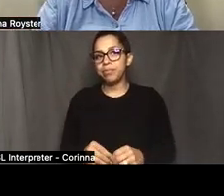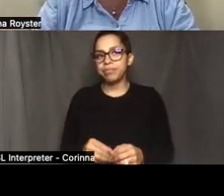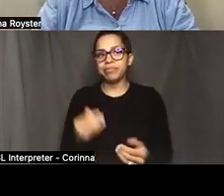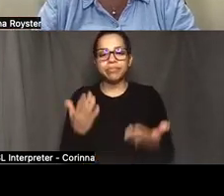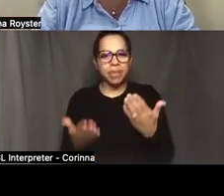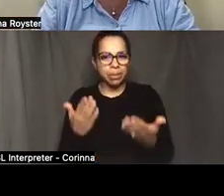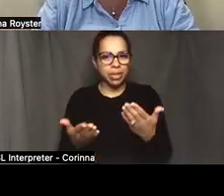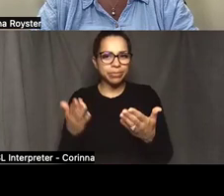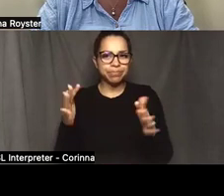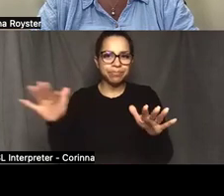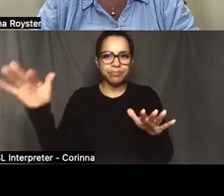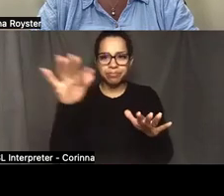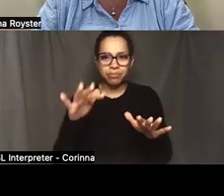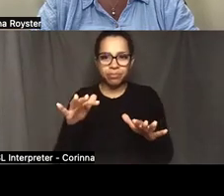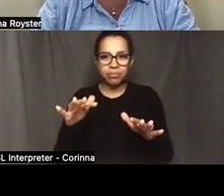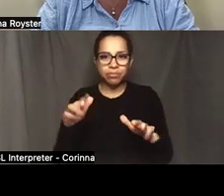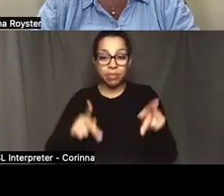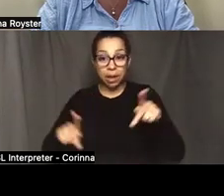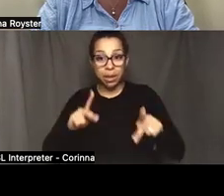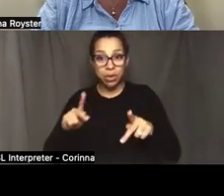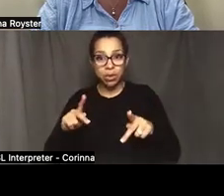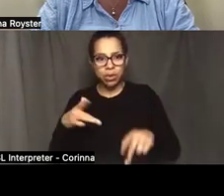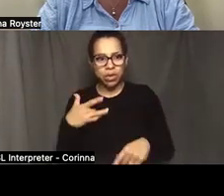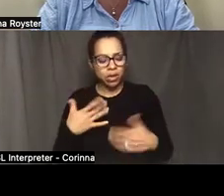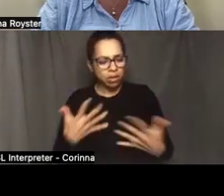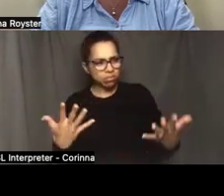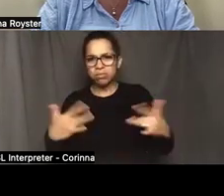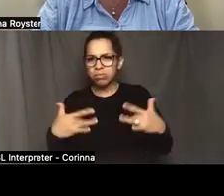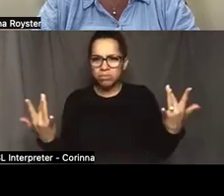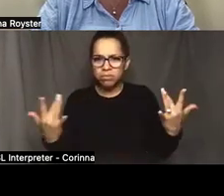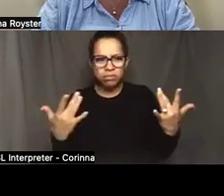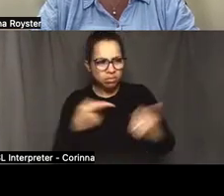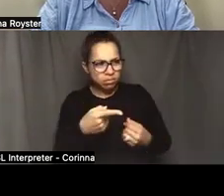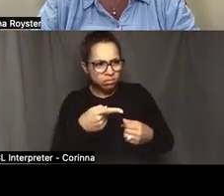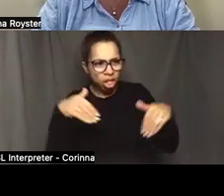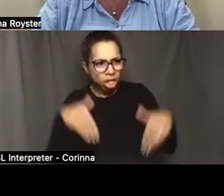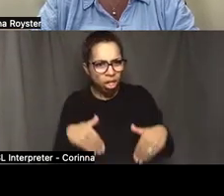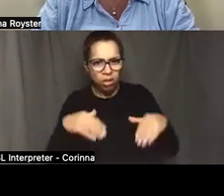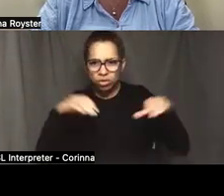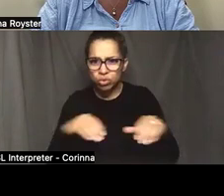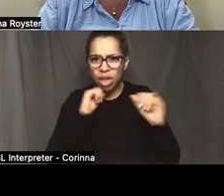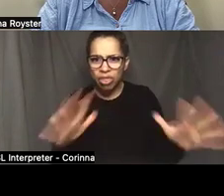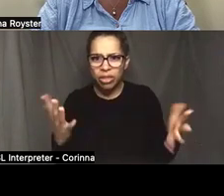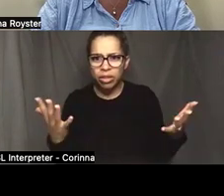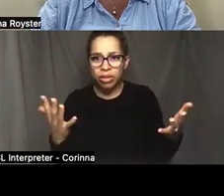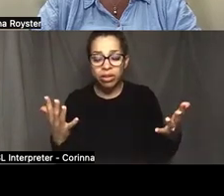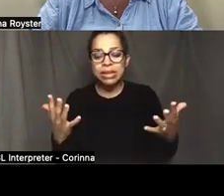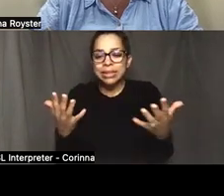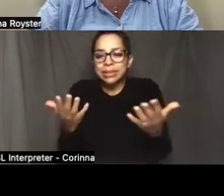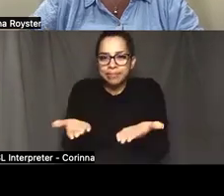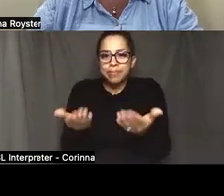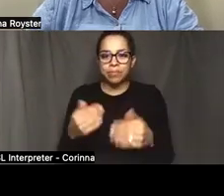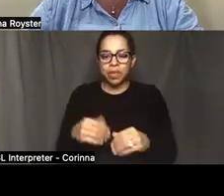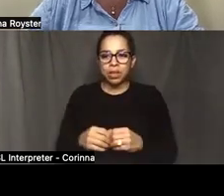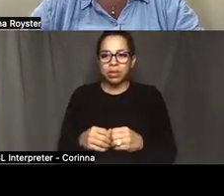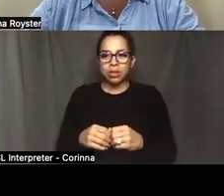perception that nothing is happening. Well, I can only tell you that I will always follow